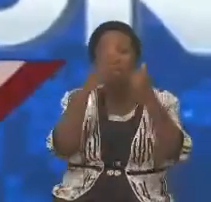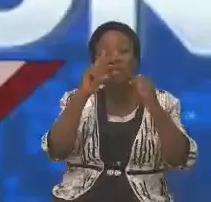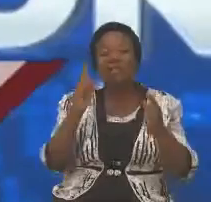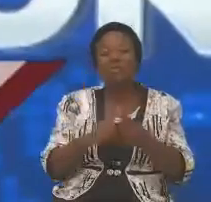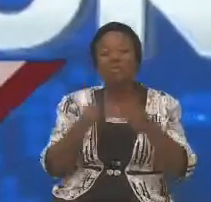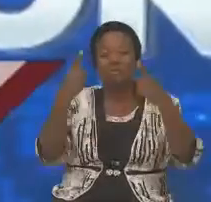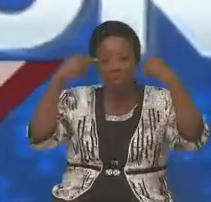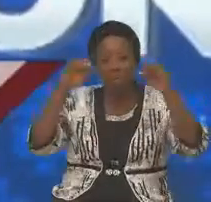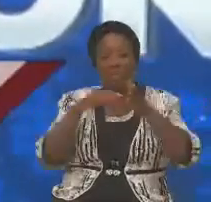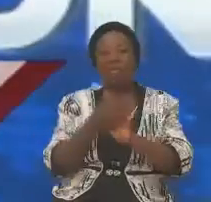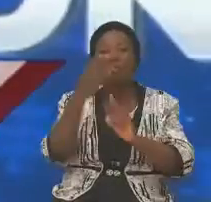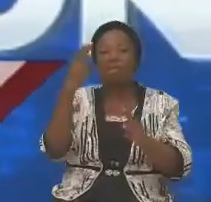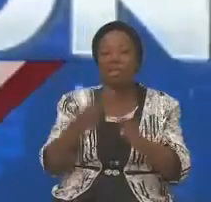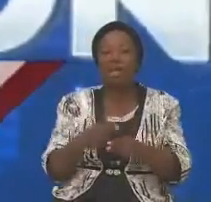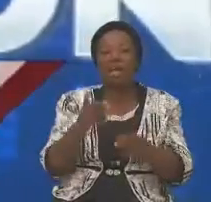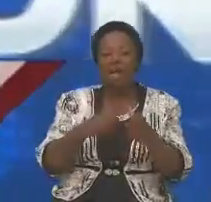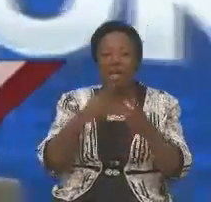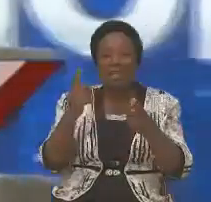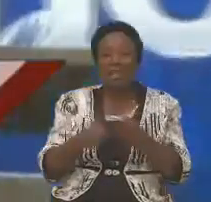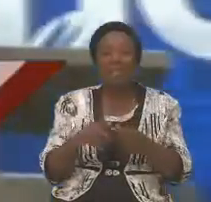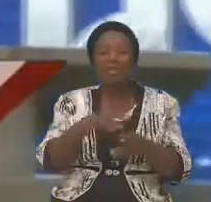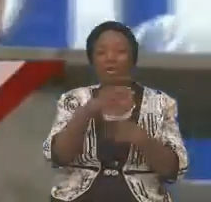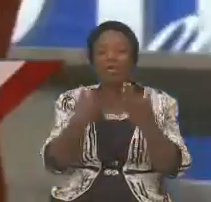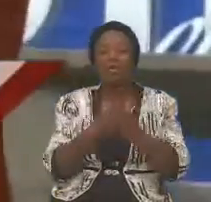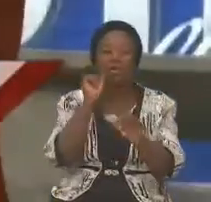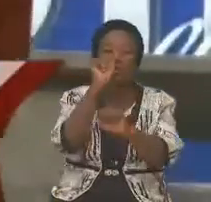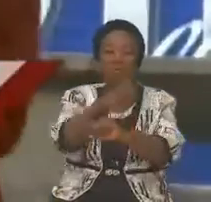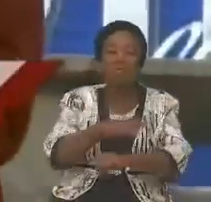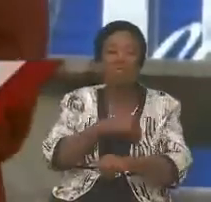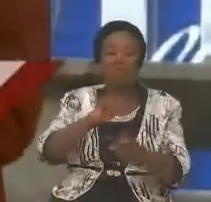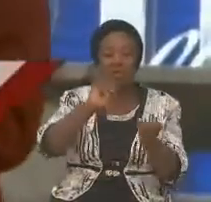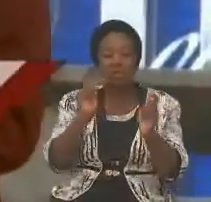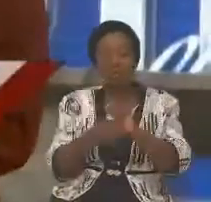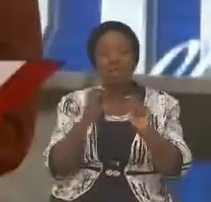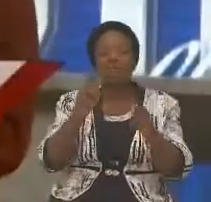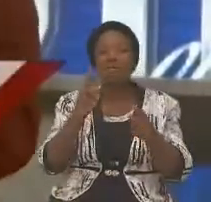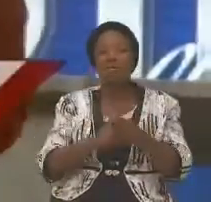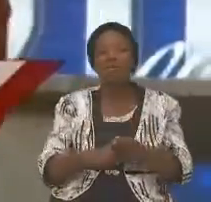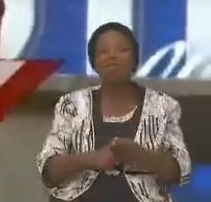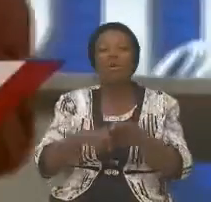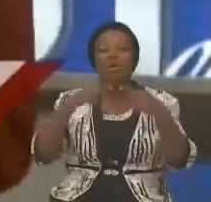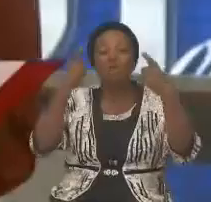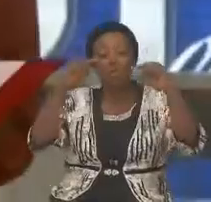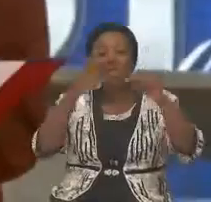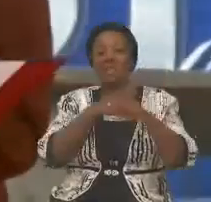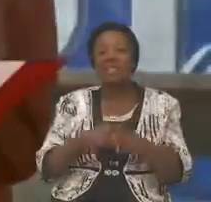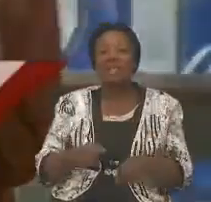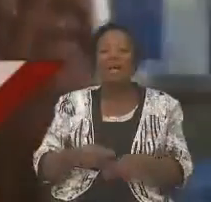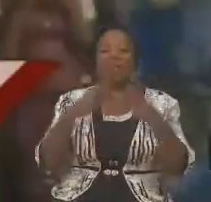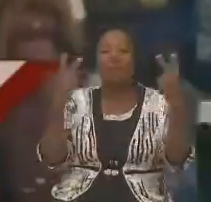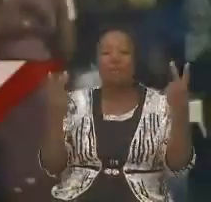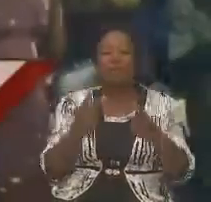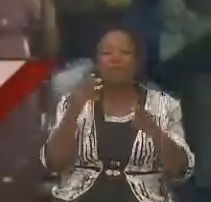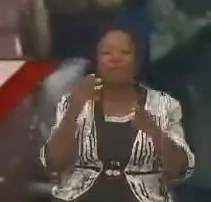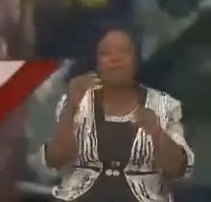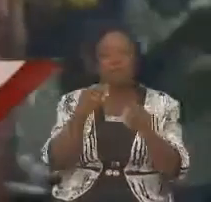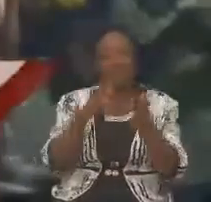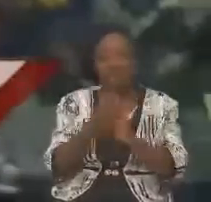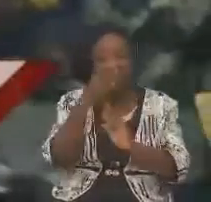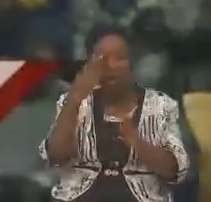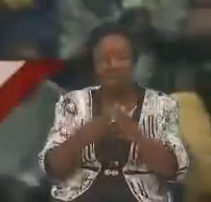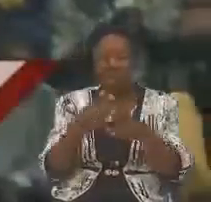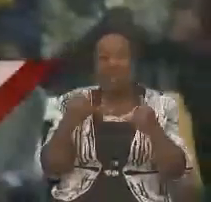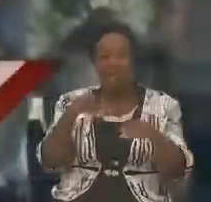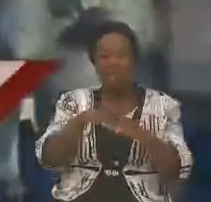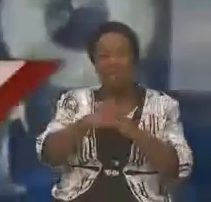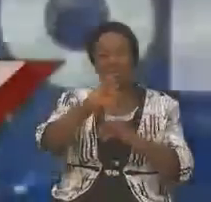into victory. It will turn all your defeat into victory in Jesus' name. And look